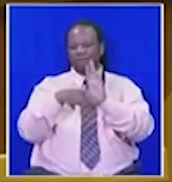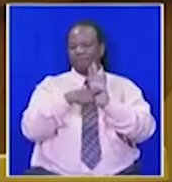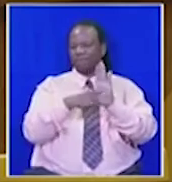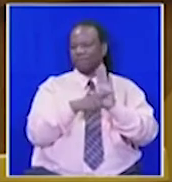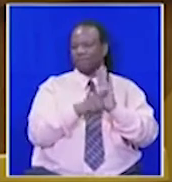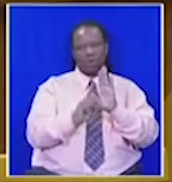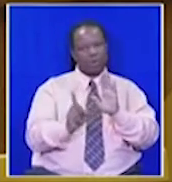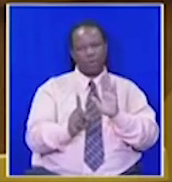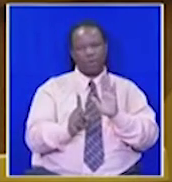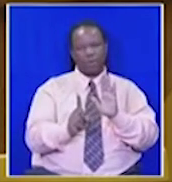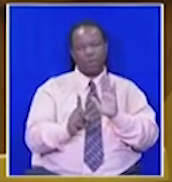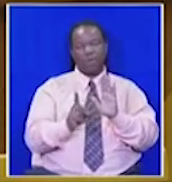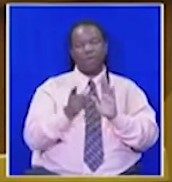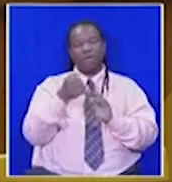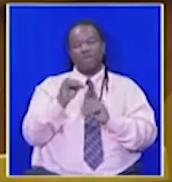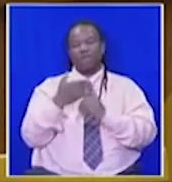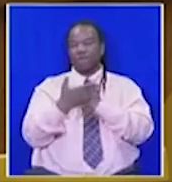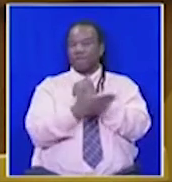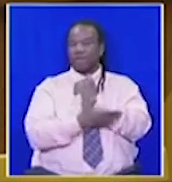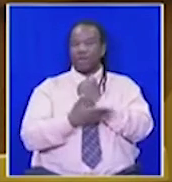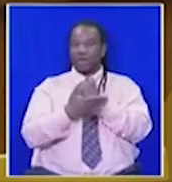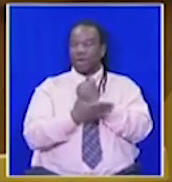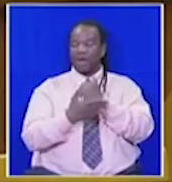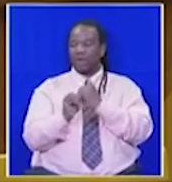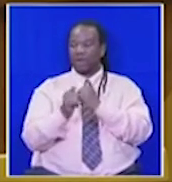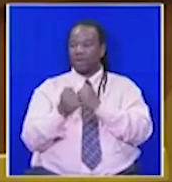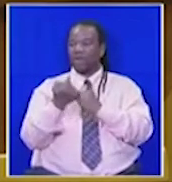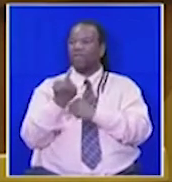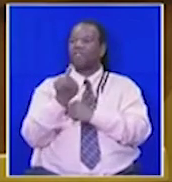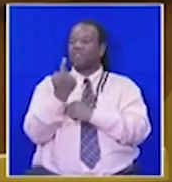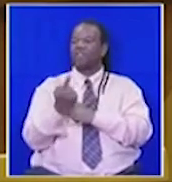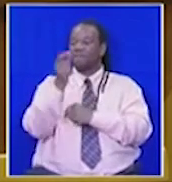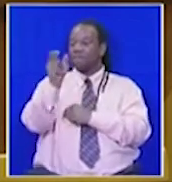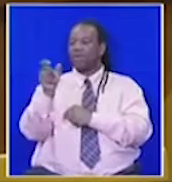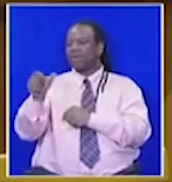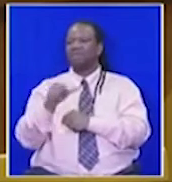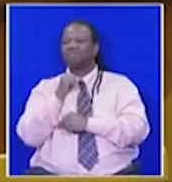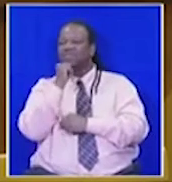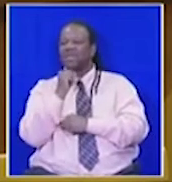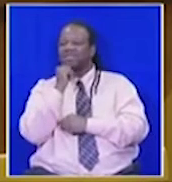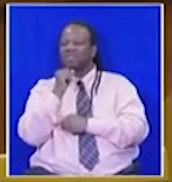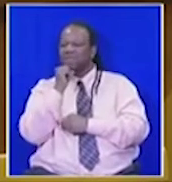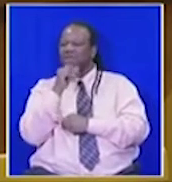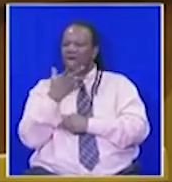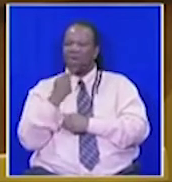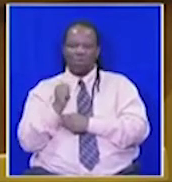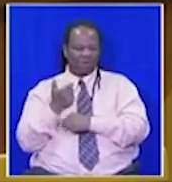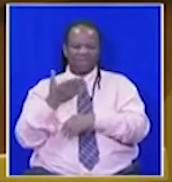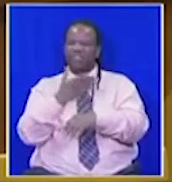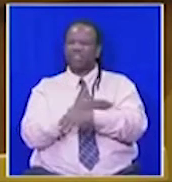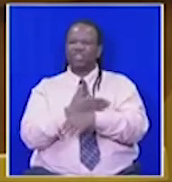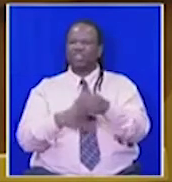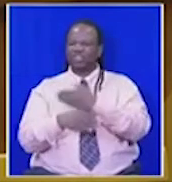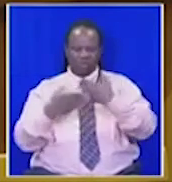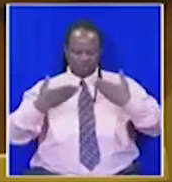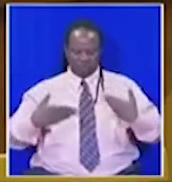to be a downgrade that impacts on every single South African, regardless of the color of the T-shirt that you wear. And it's